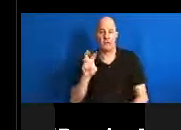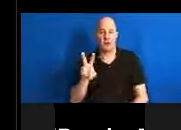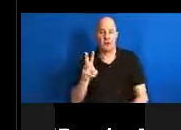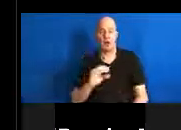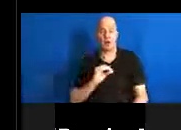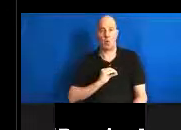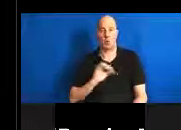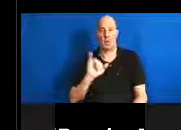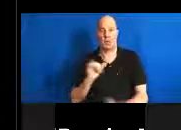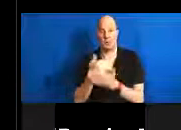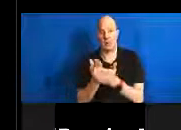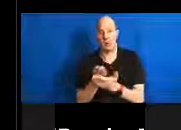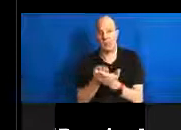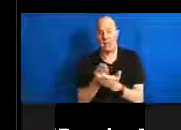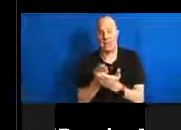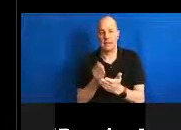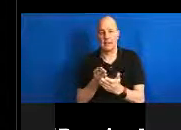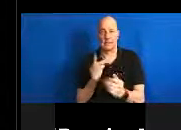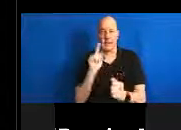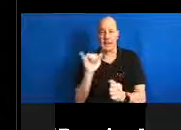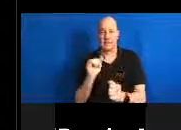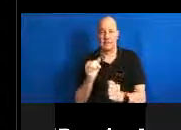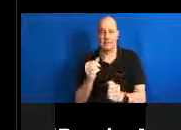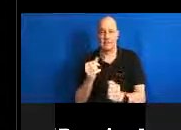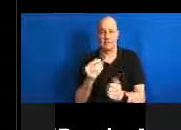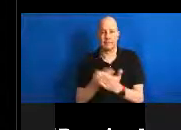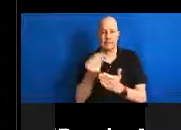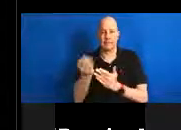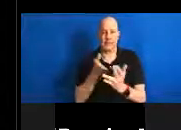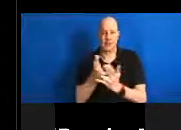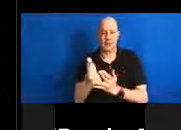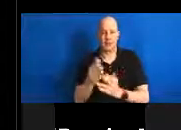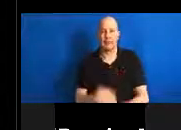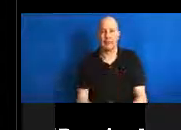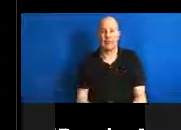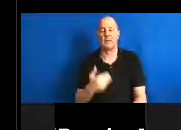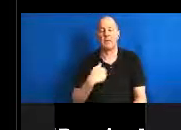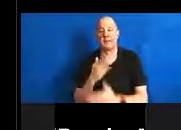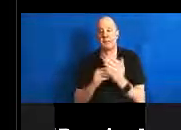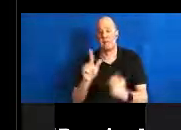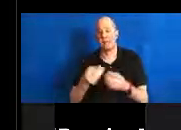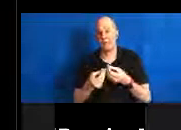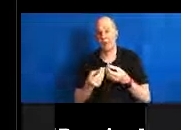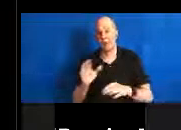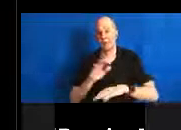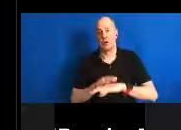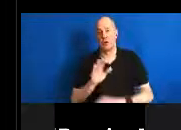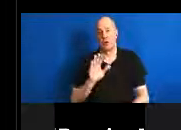money pass through. You can also take some of those losses onto your